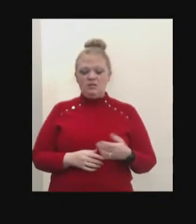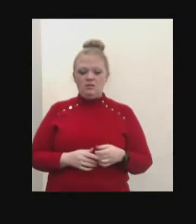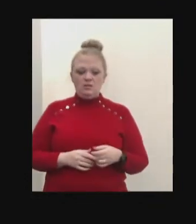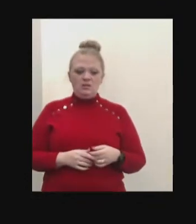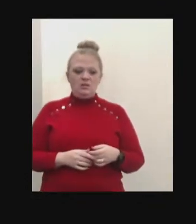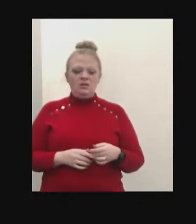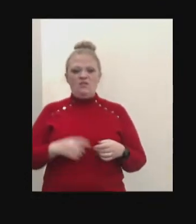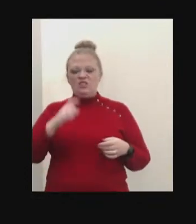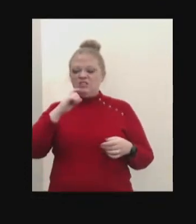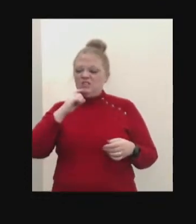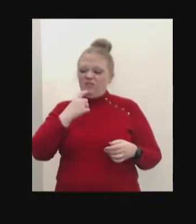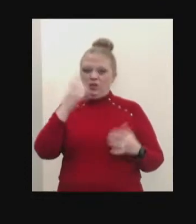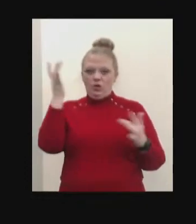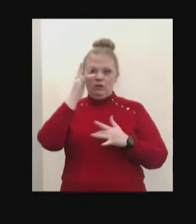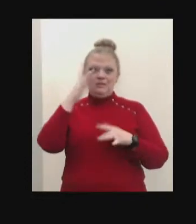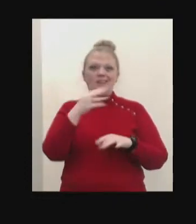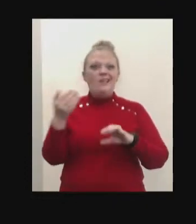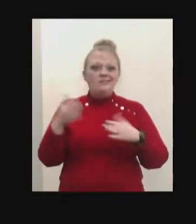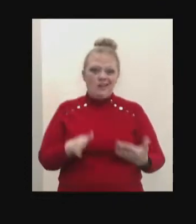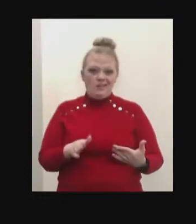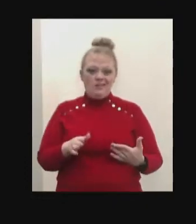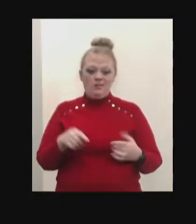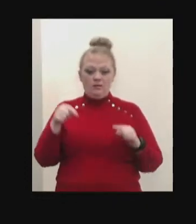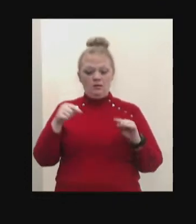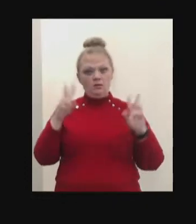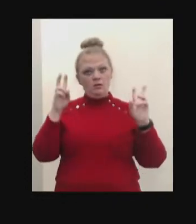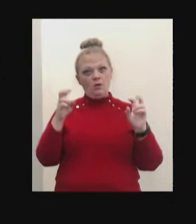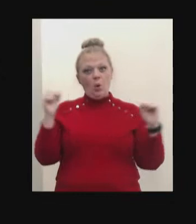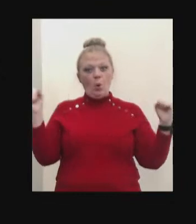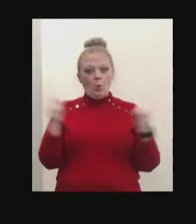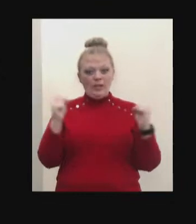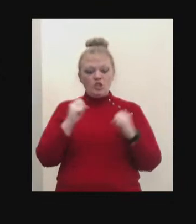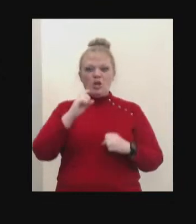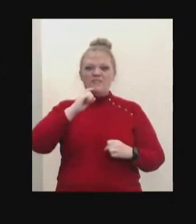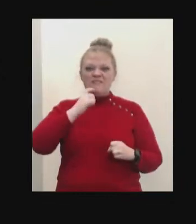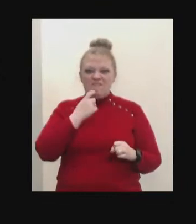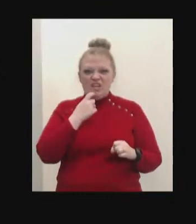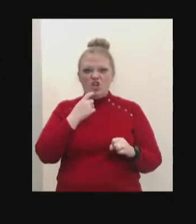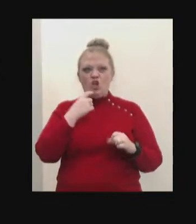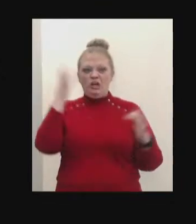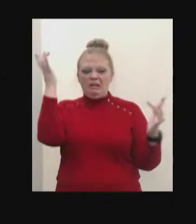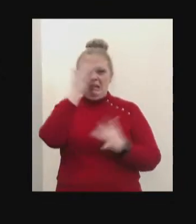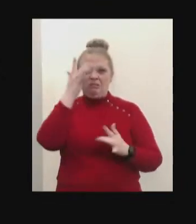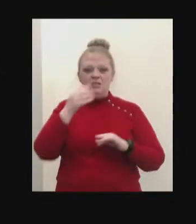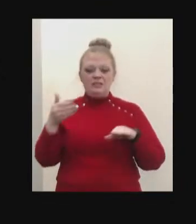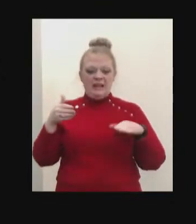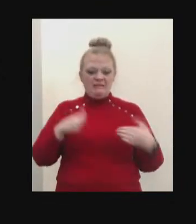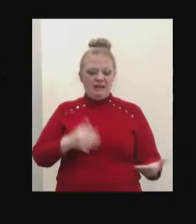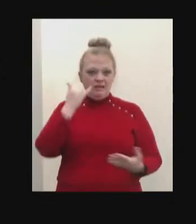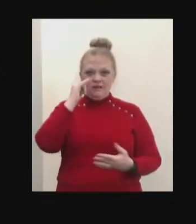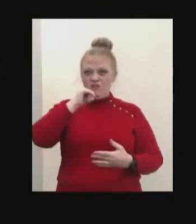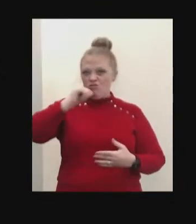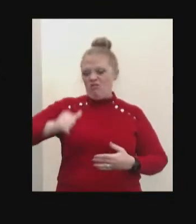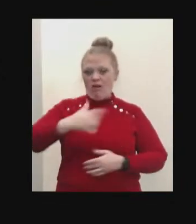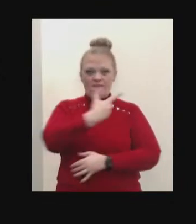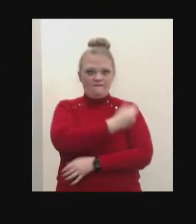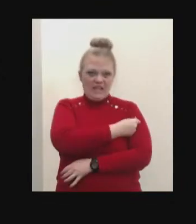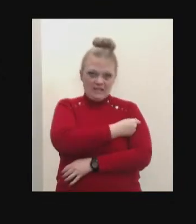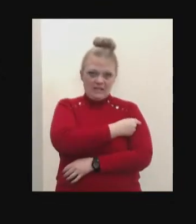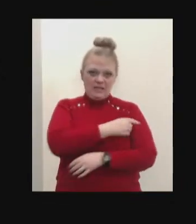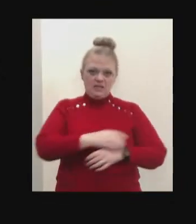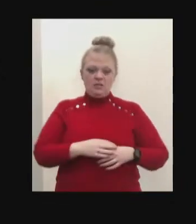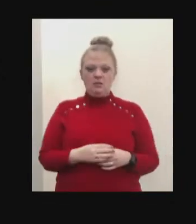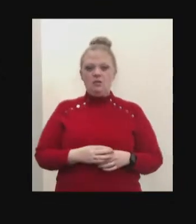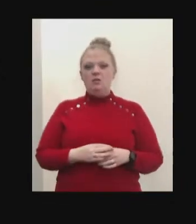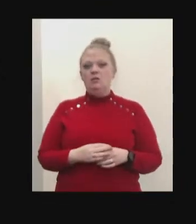Remember, this is going to be a winter of severe illness and death, so people who are not vaccinated. So we are all